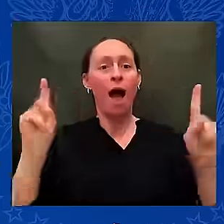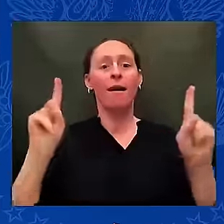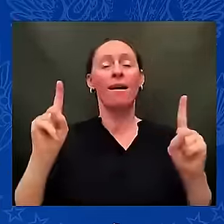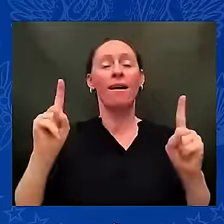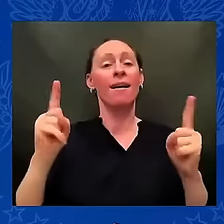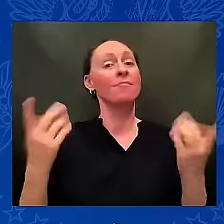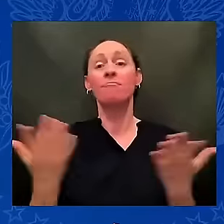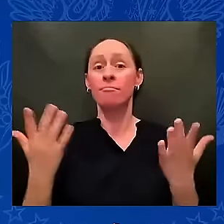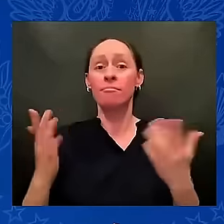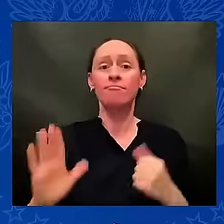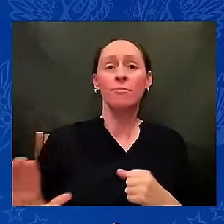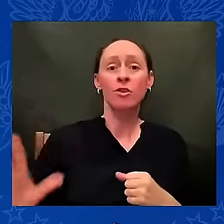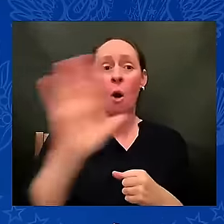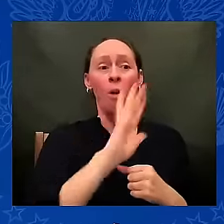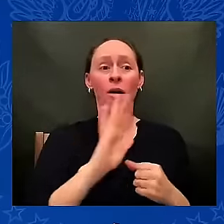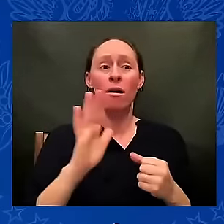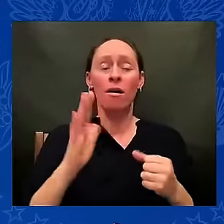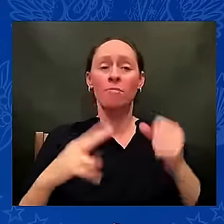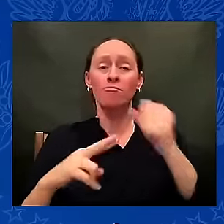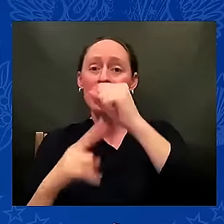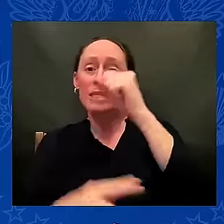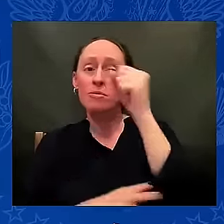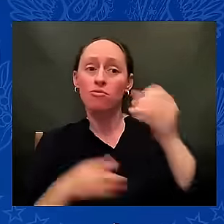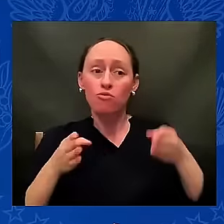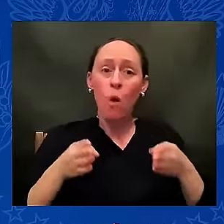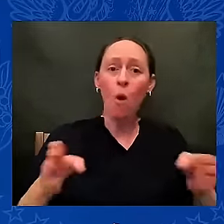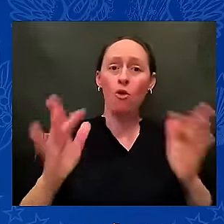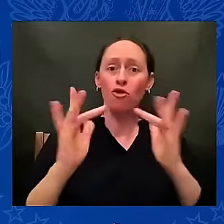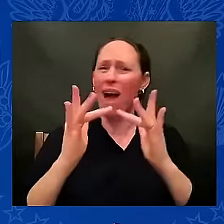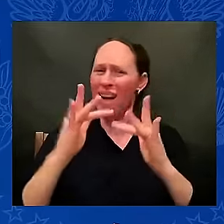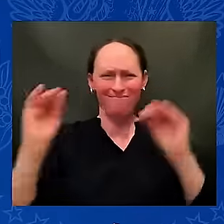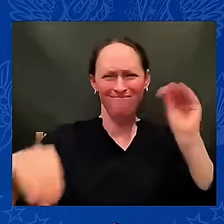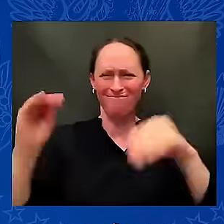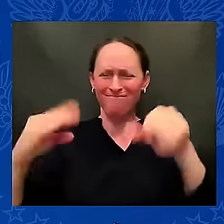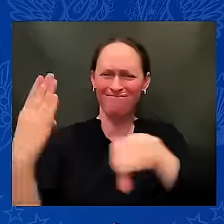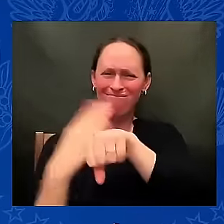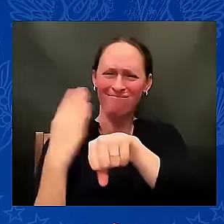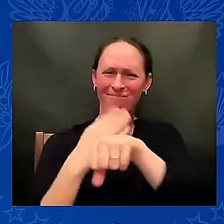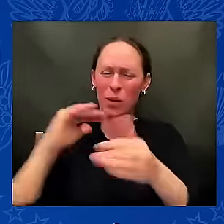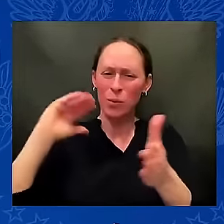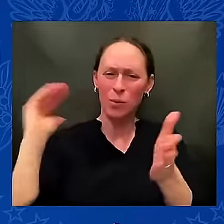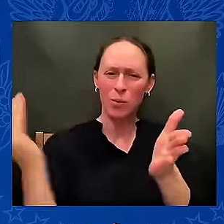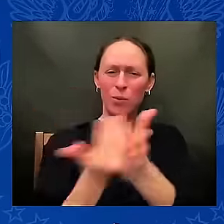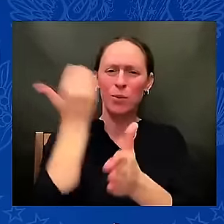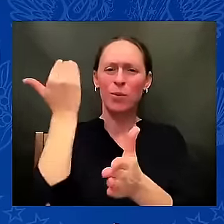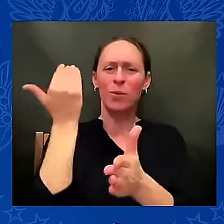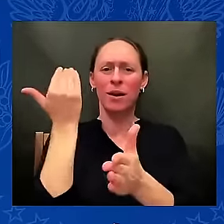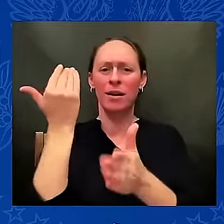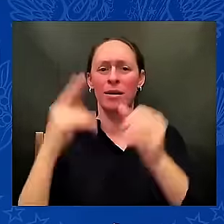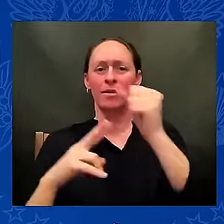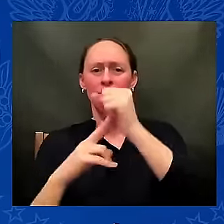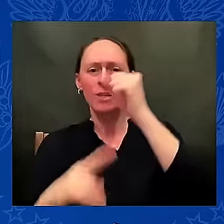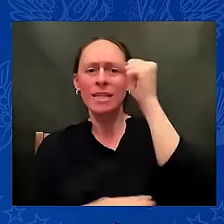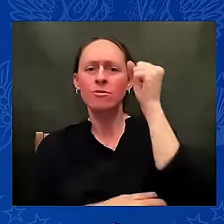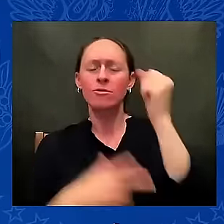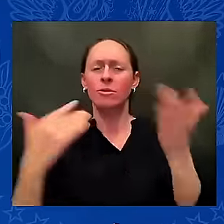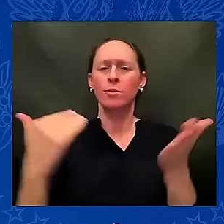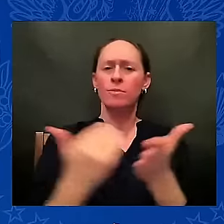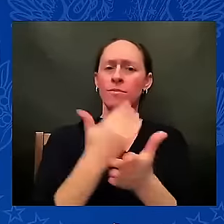Building new roads, new bridges, delivering clean water, affordable high-speed broadband in every Native community, and so much